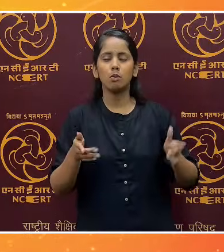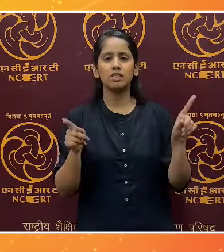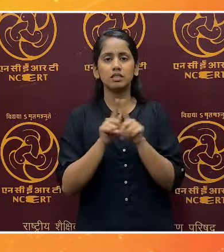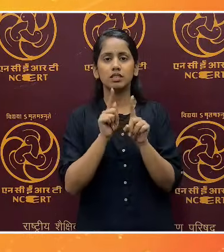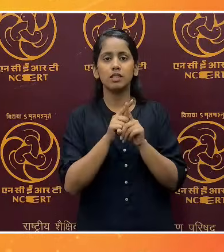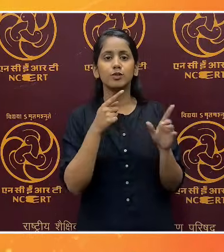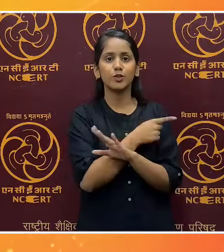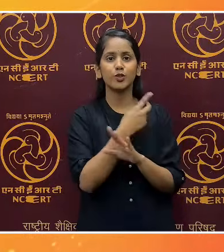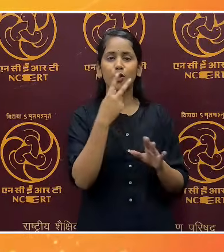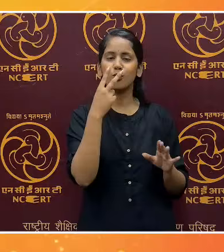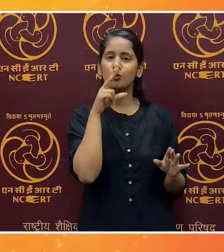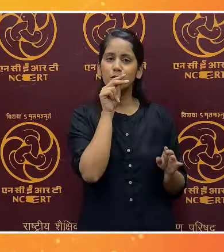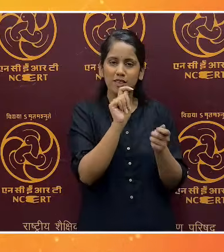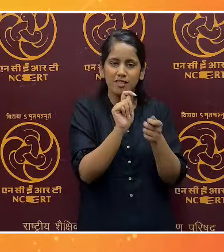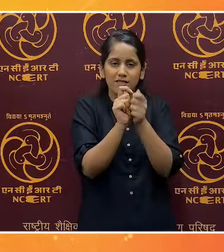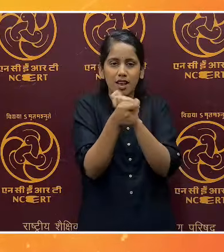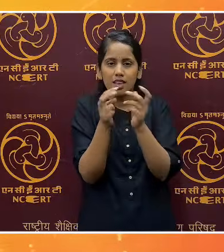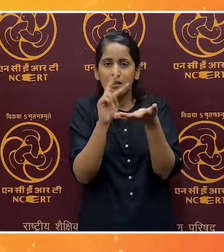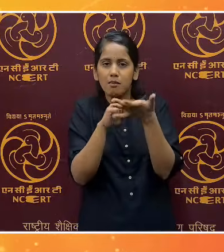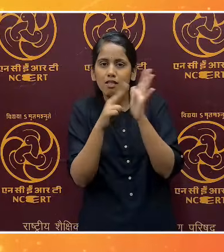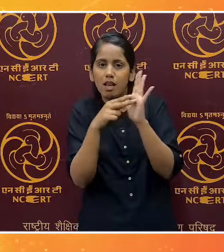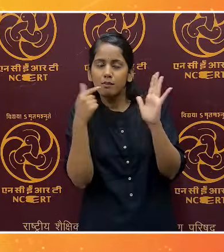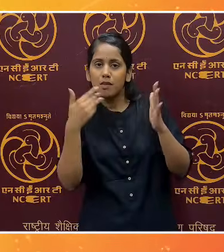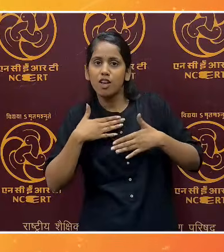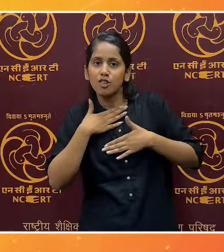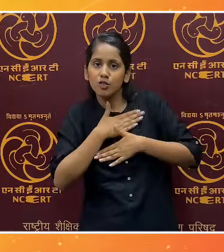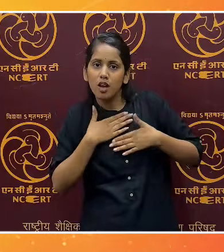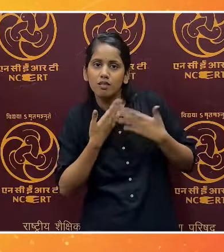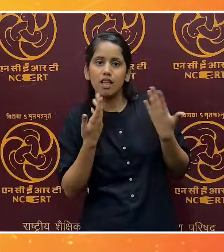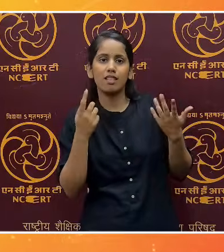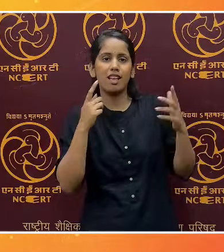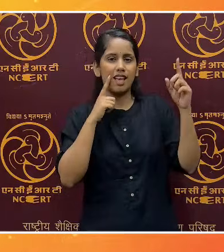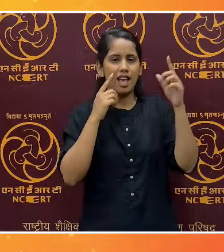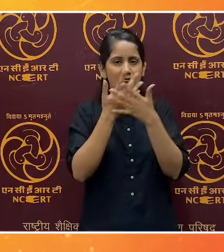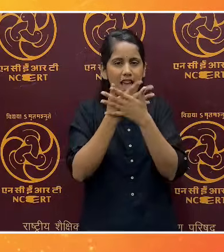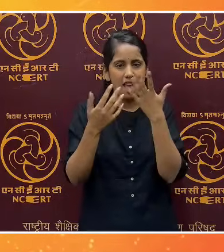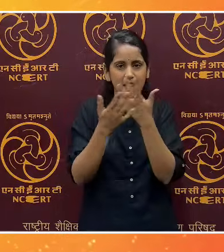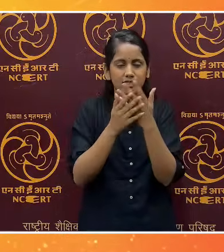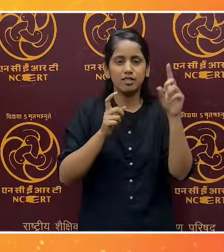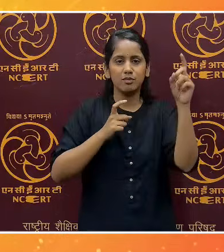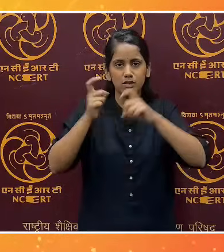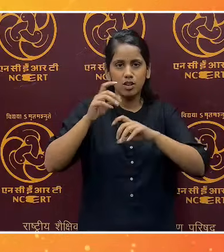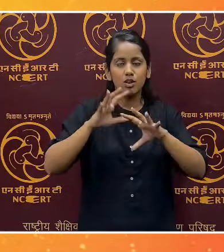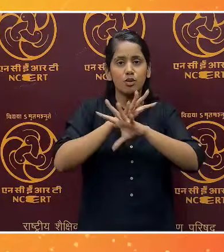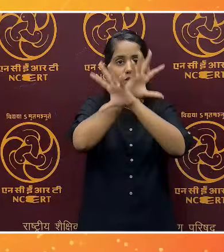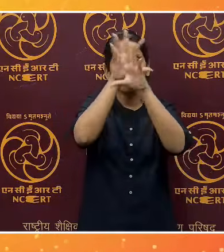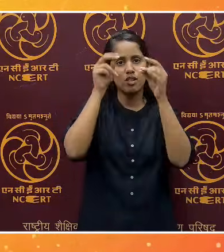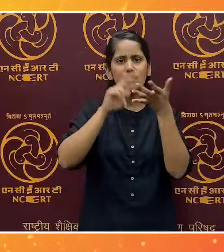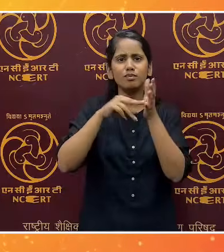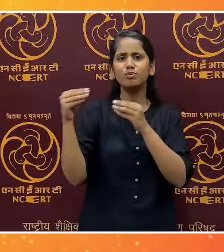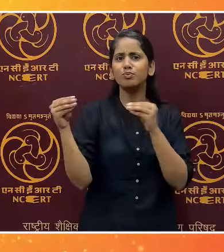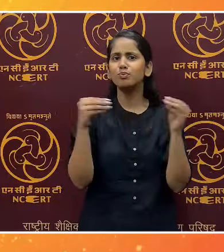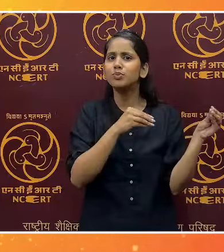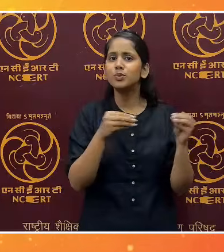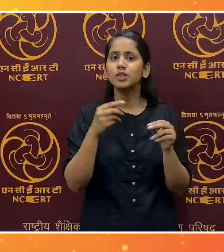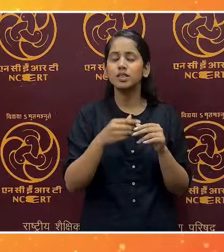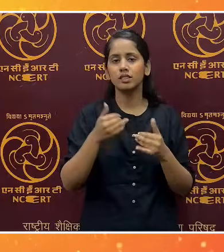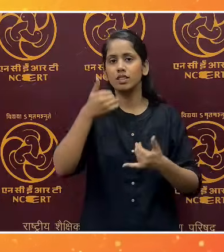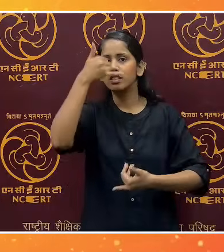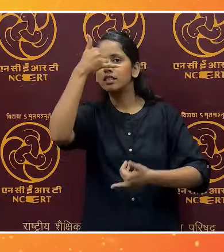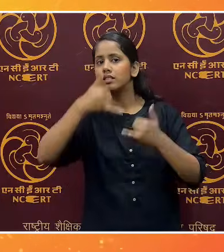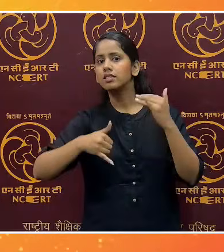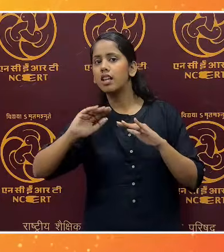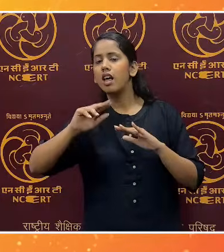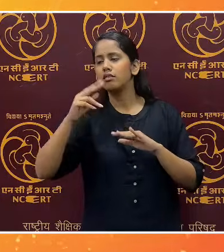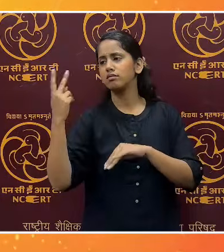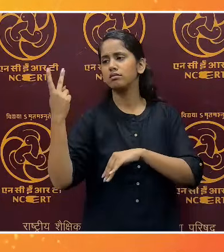just enhance it. So that's why you use voice modulation, hand gestures. Okay. So let's move forward, because in the last